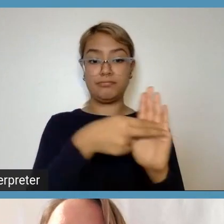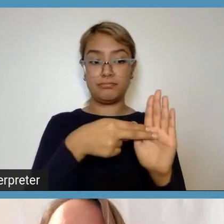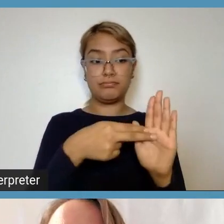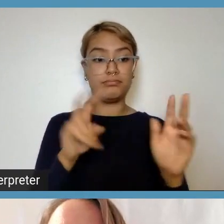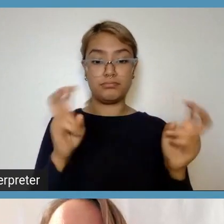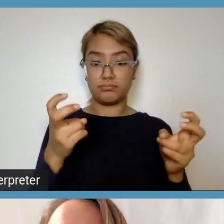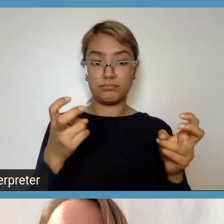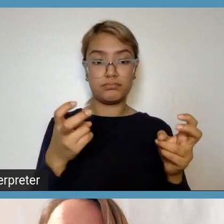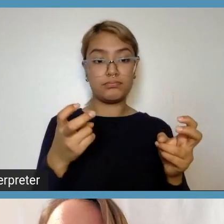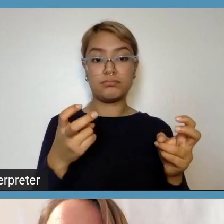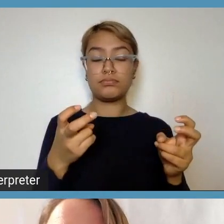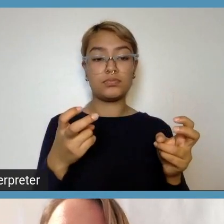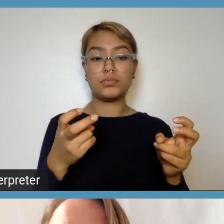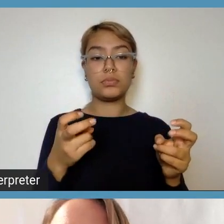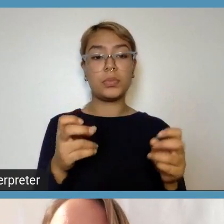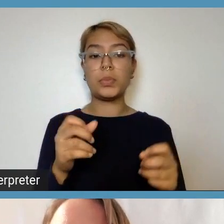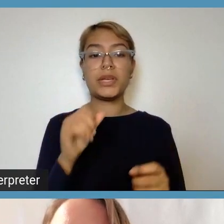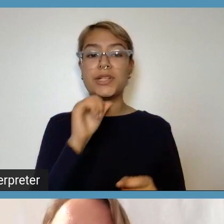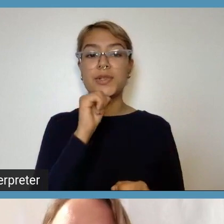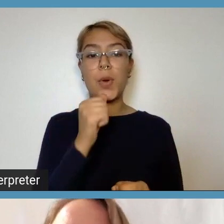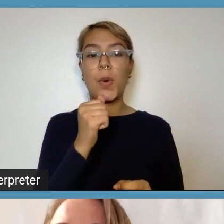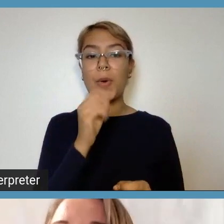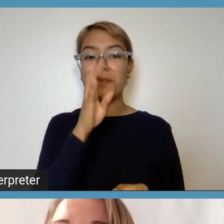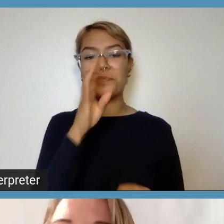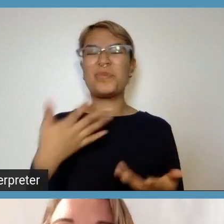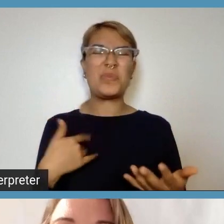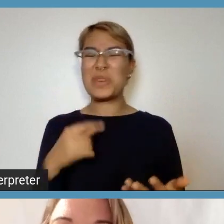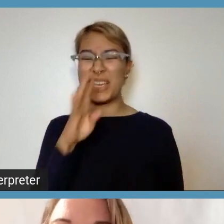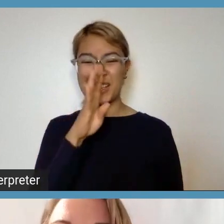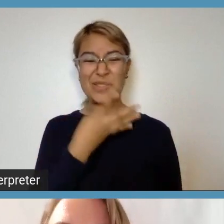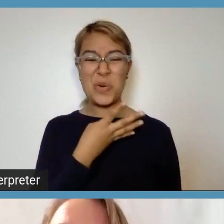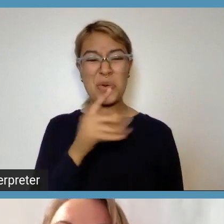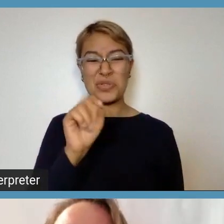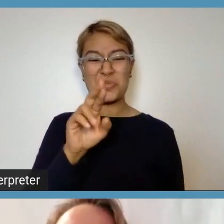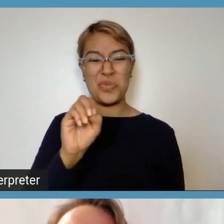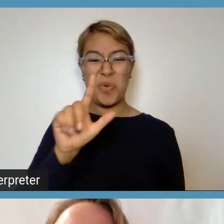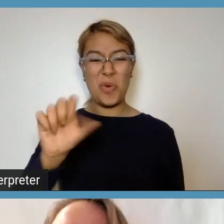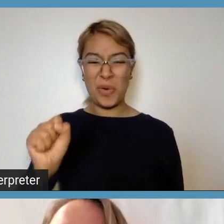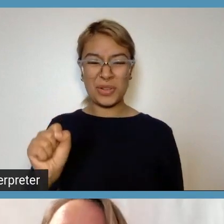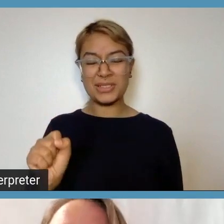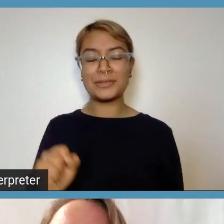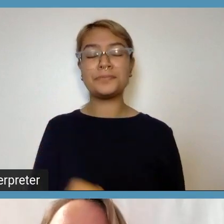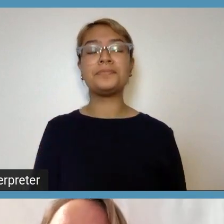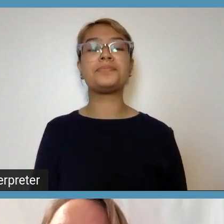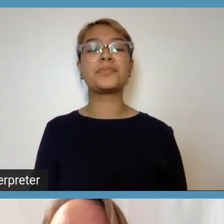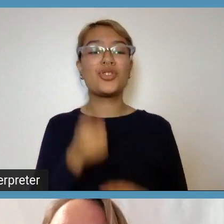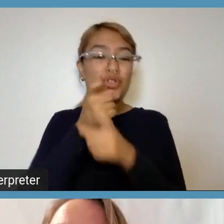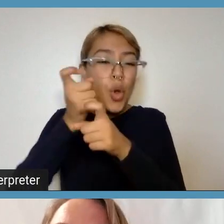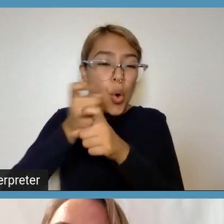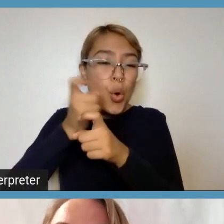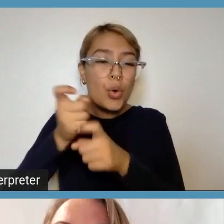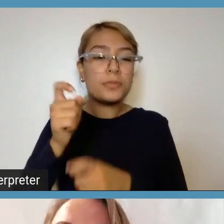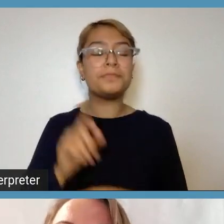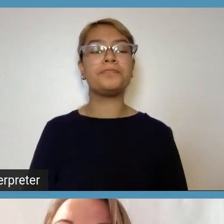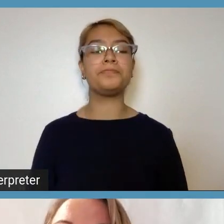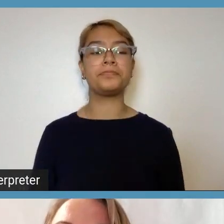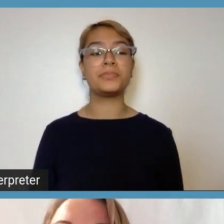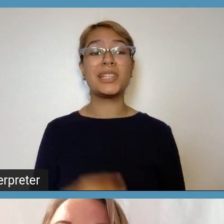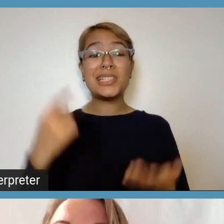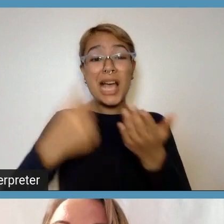acknowledge trolls. That's the big thing is sometimes we get people that